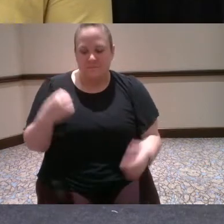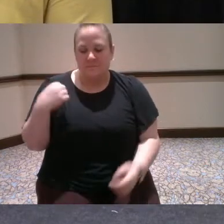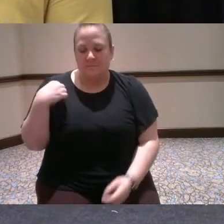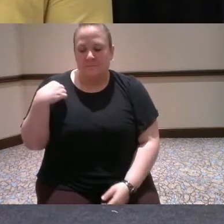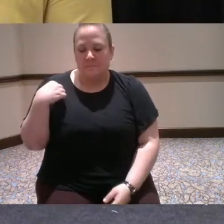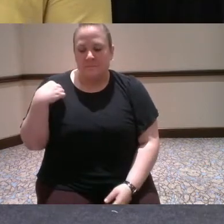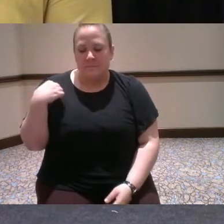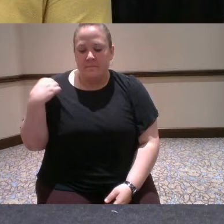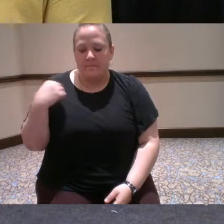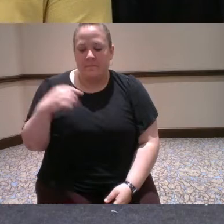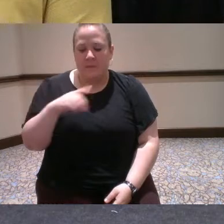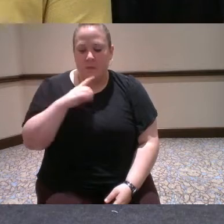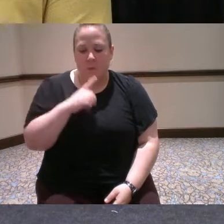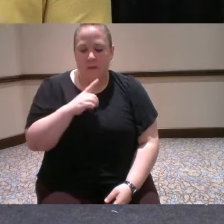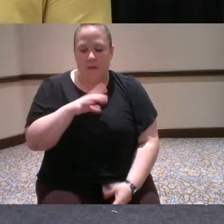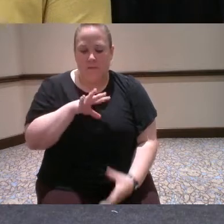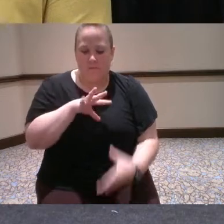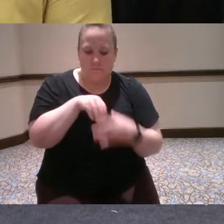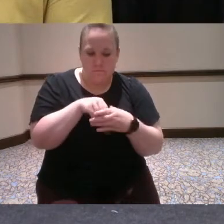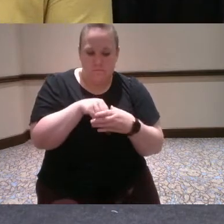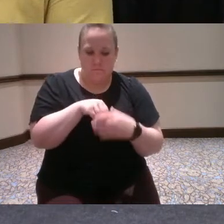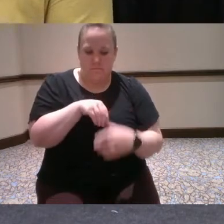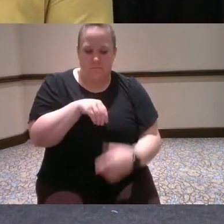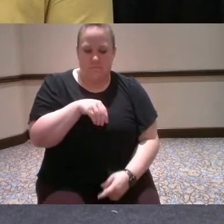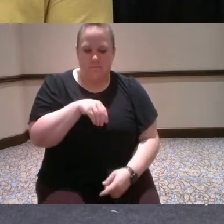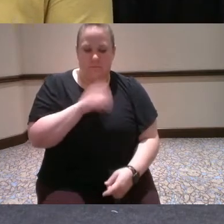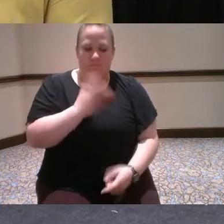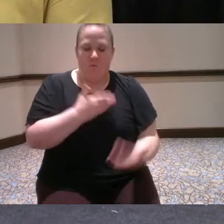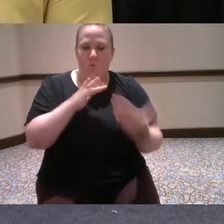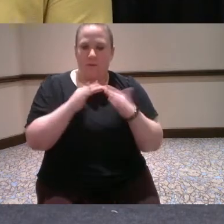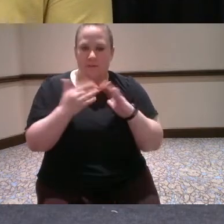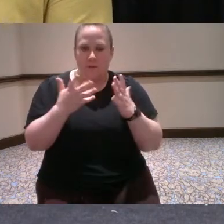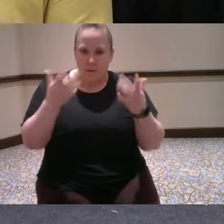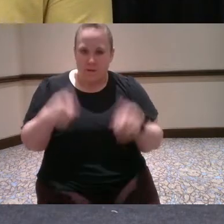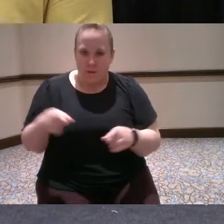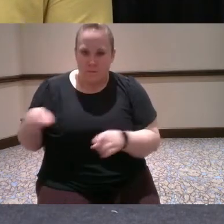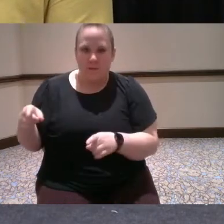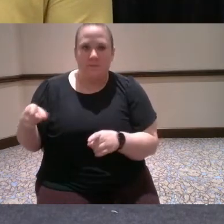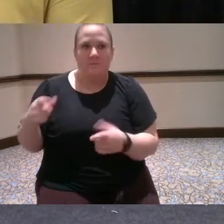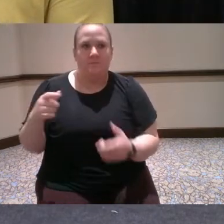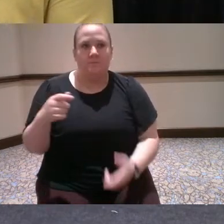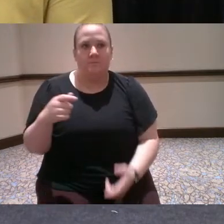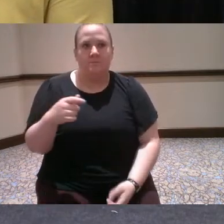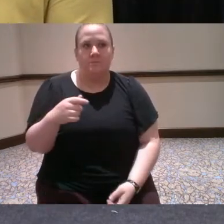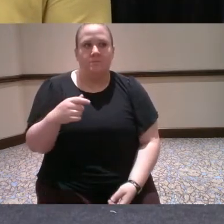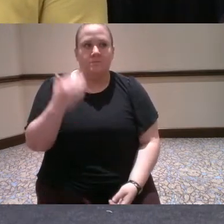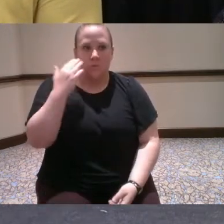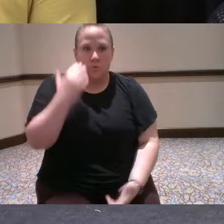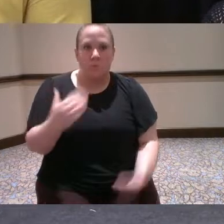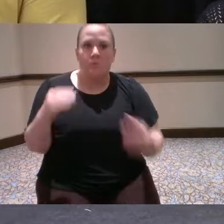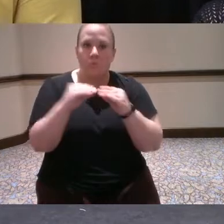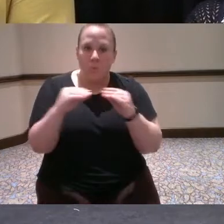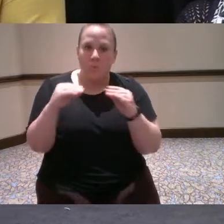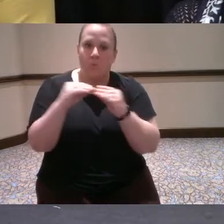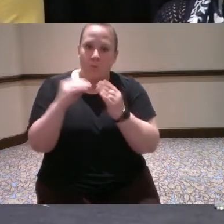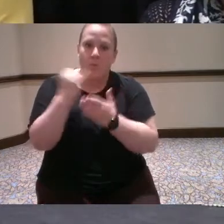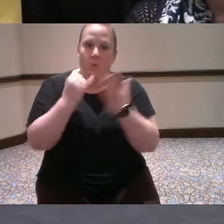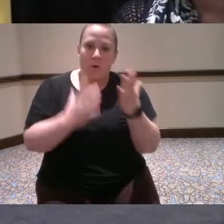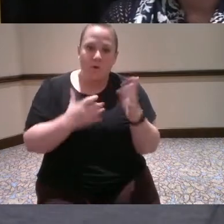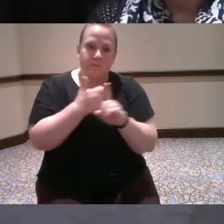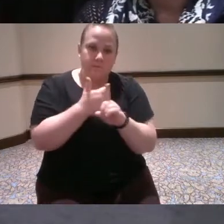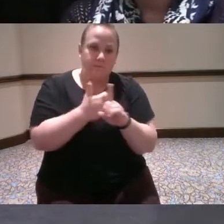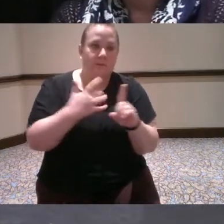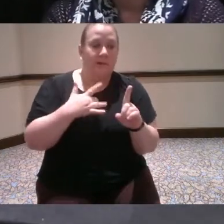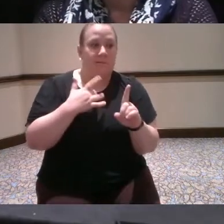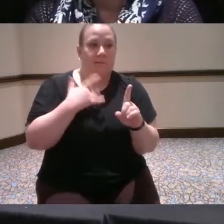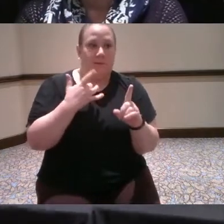but lean into this, the condition of our city where there are ever more artists who feel not